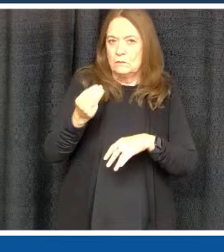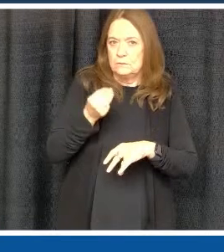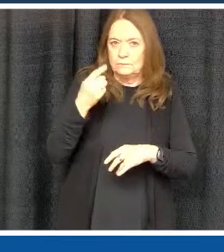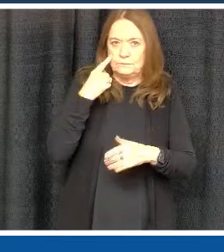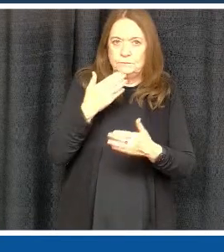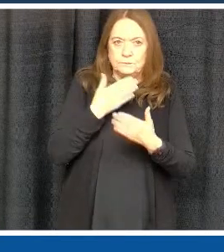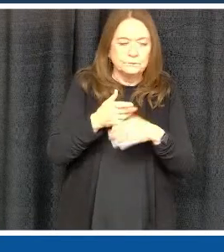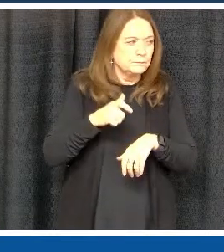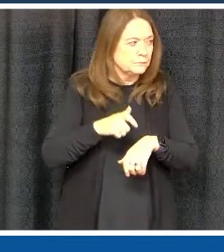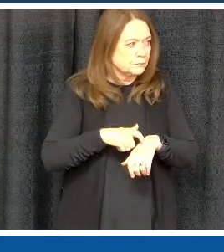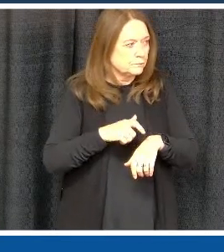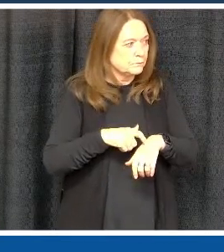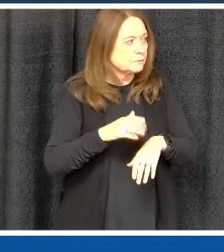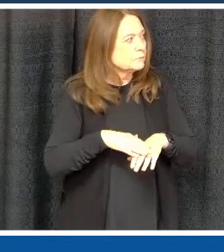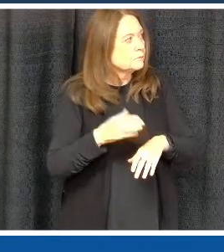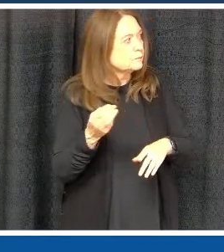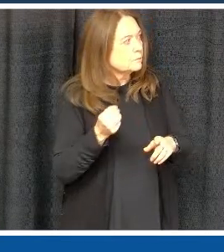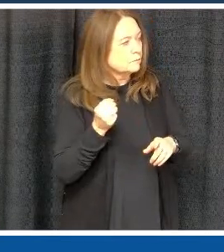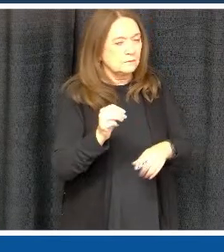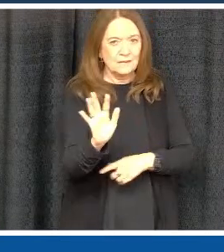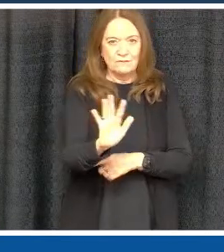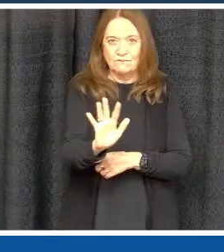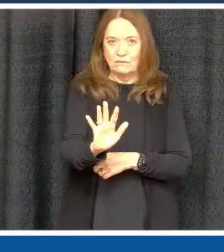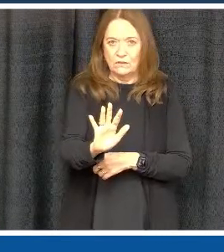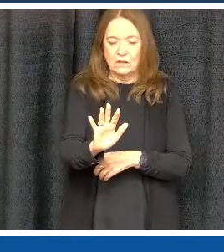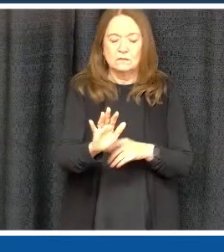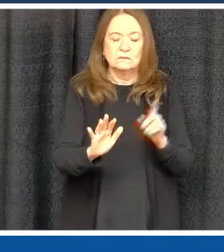time to invite you Monday, 5 p.m. at the